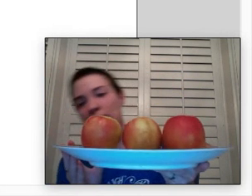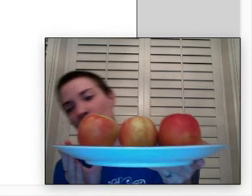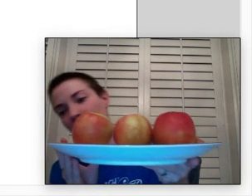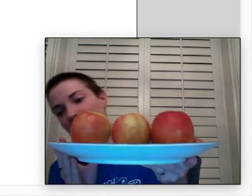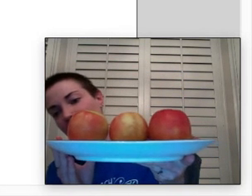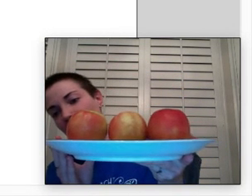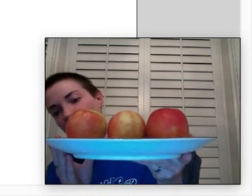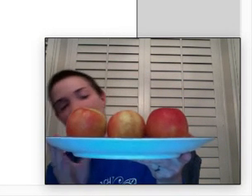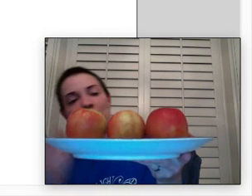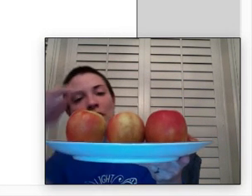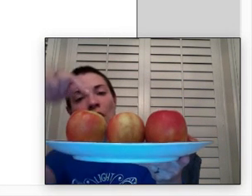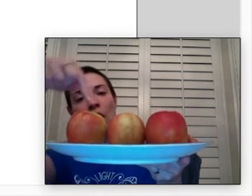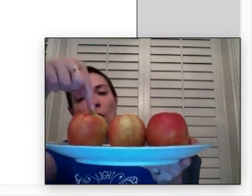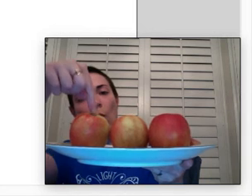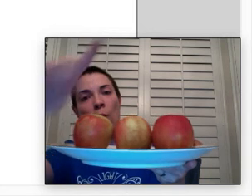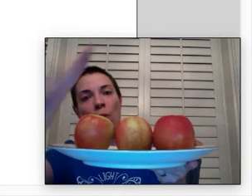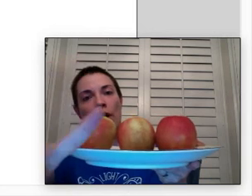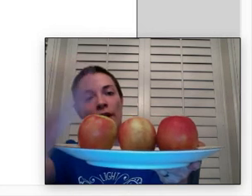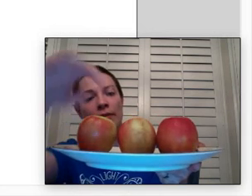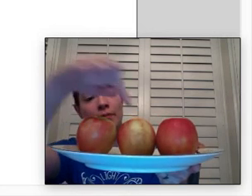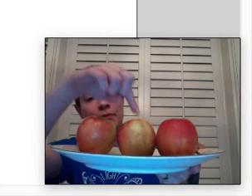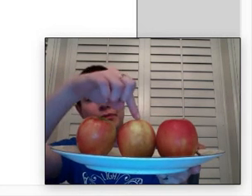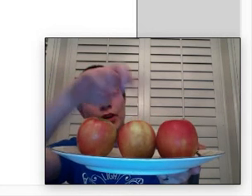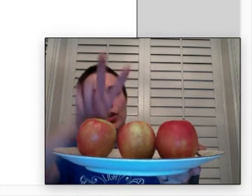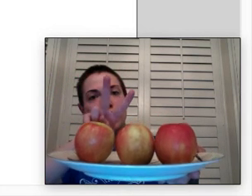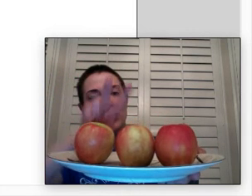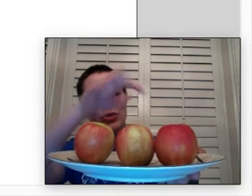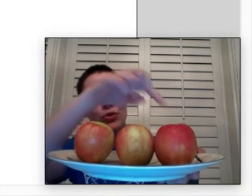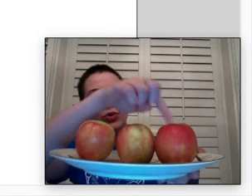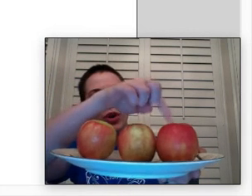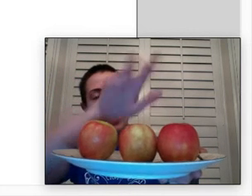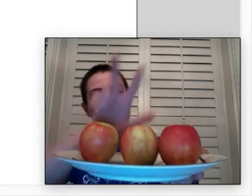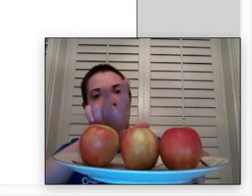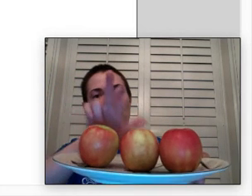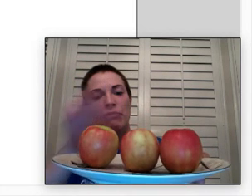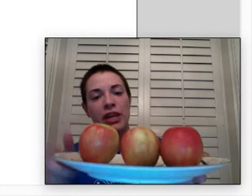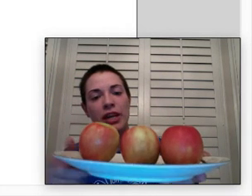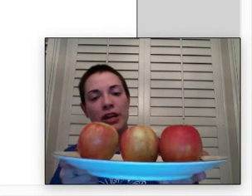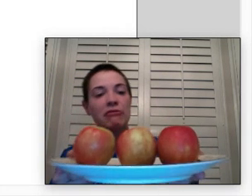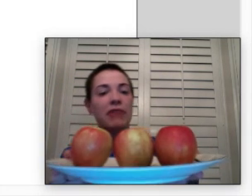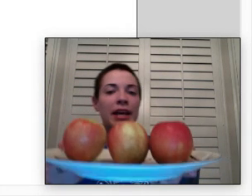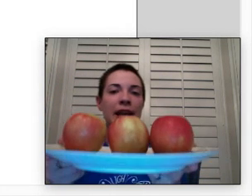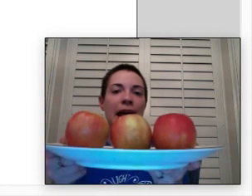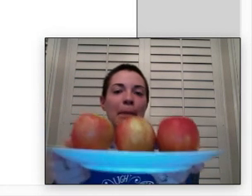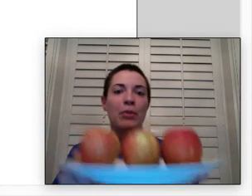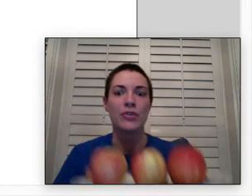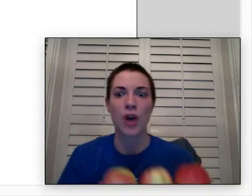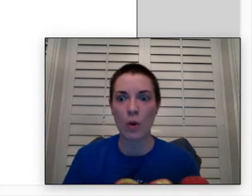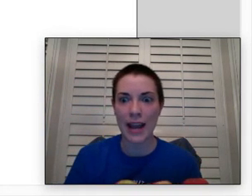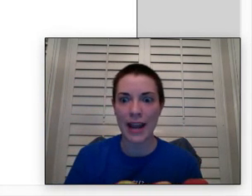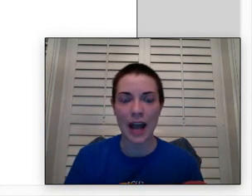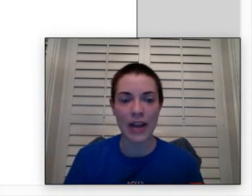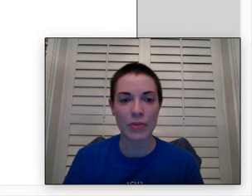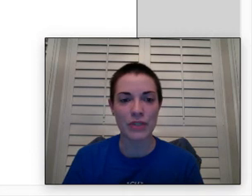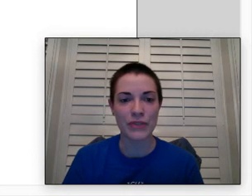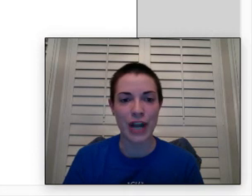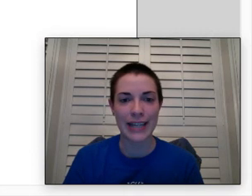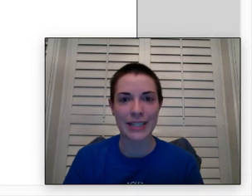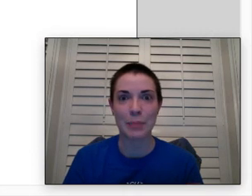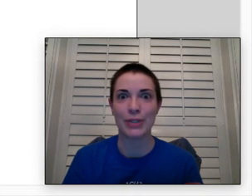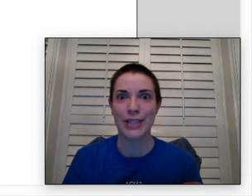rolling, rolling. There we go. 1, 2, 3 red apples. Oh wait, I